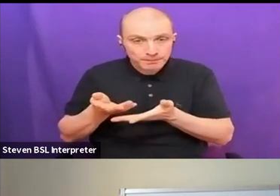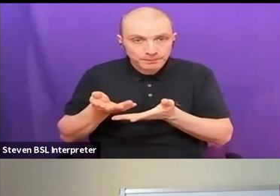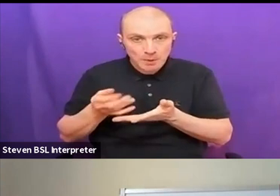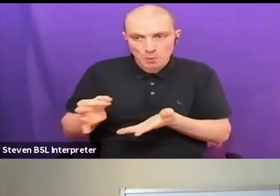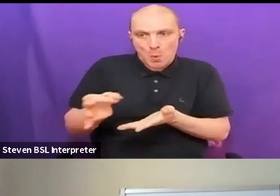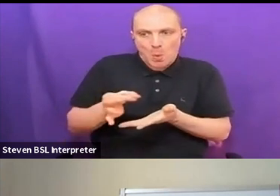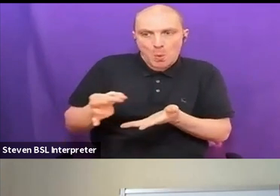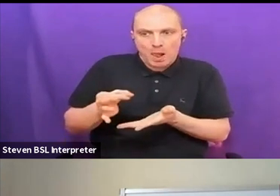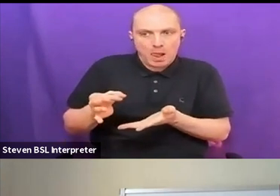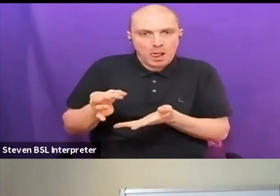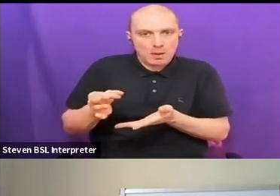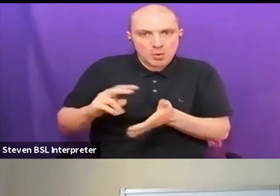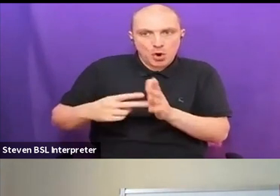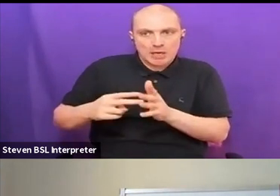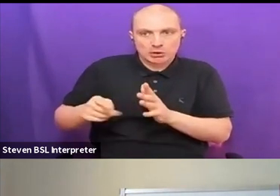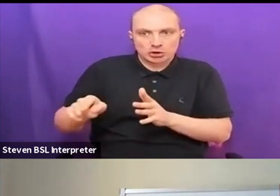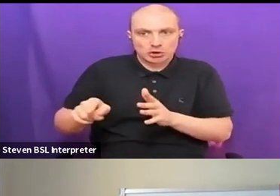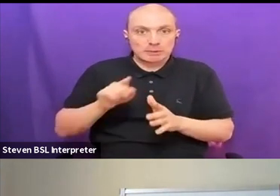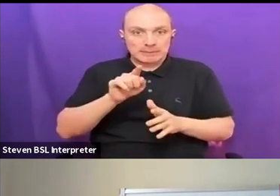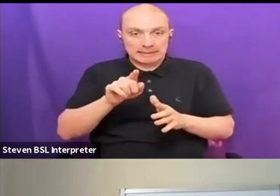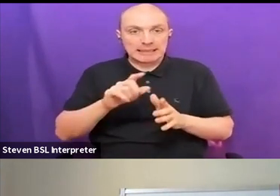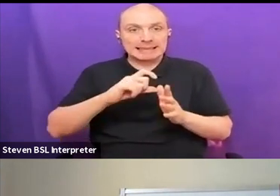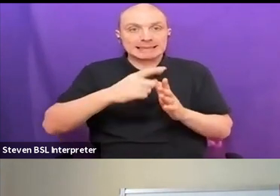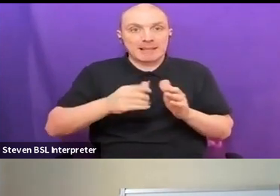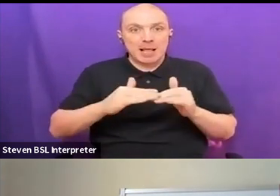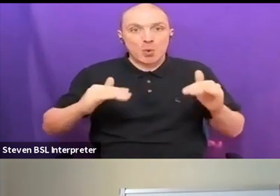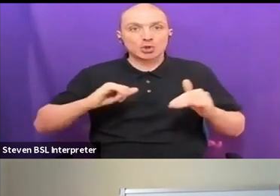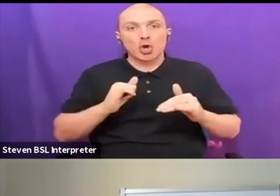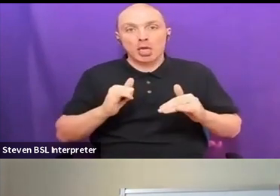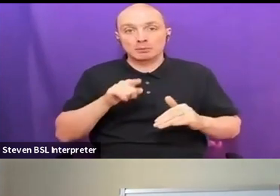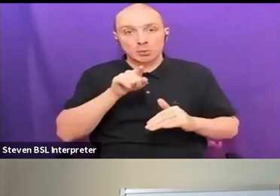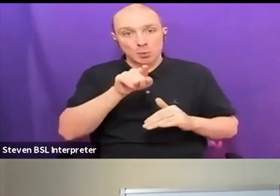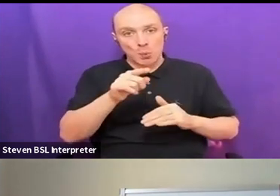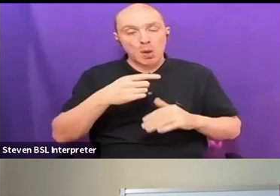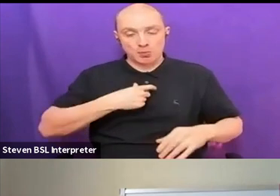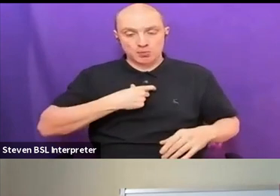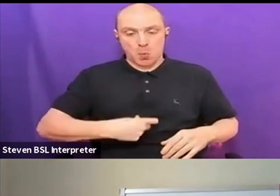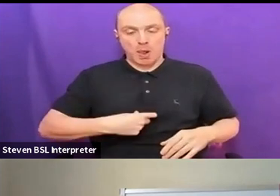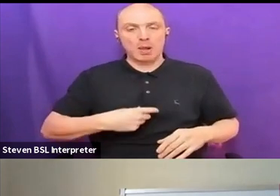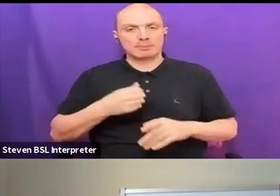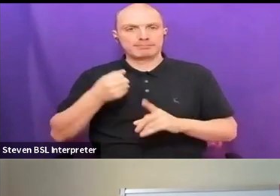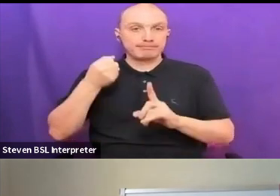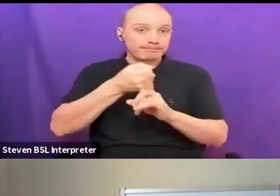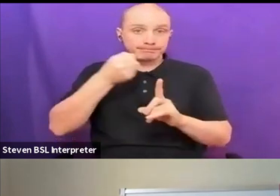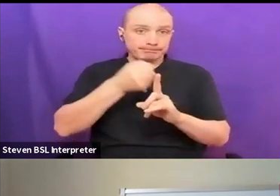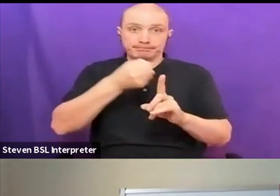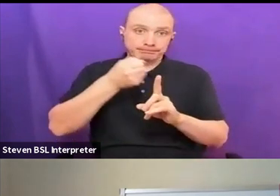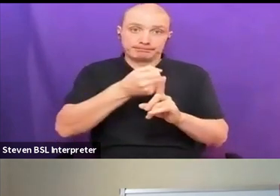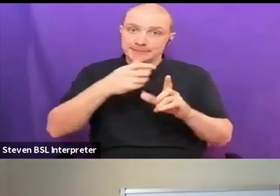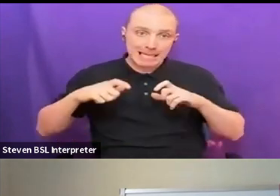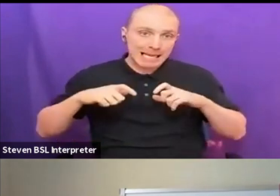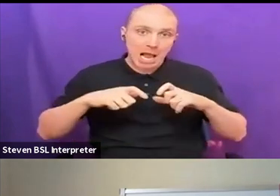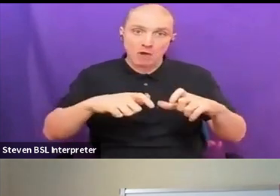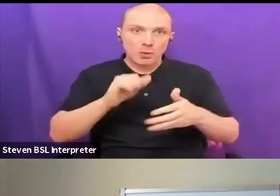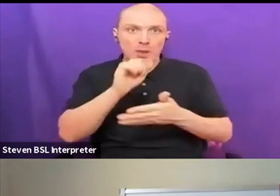Disability Equality Scotland just needs to keep raising these issues, actually, and not shy away from them. I guess the other thing I would say is that some